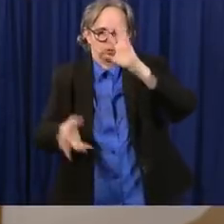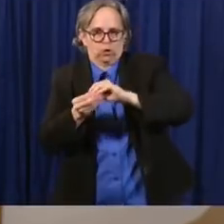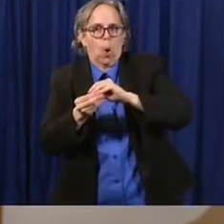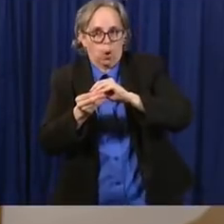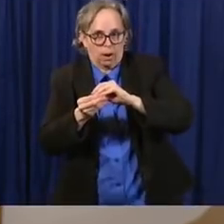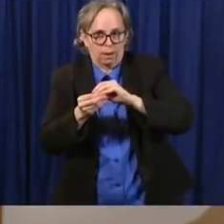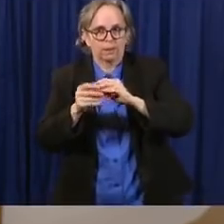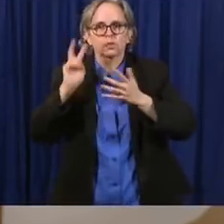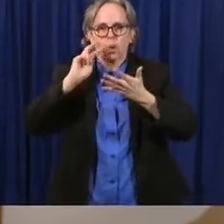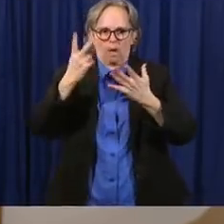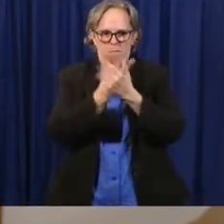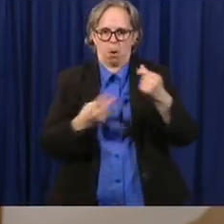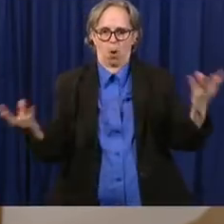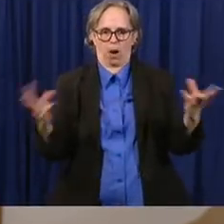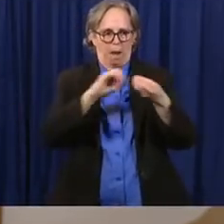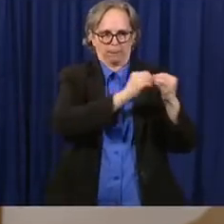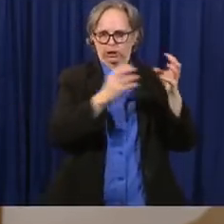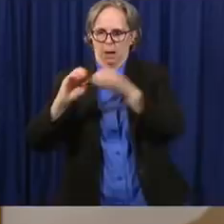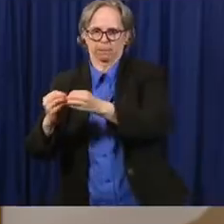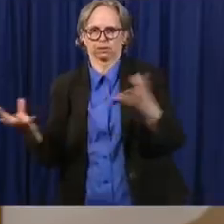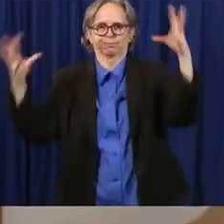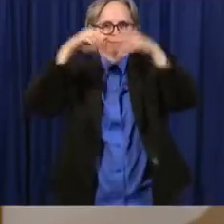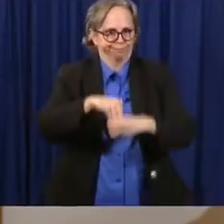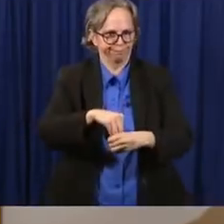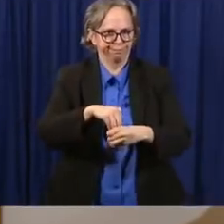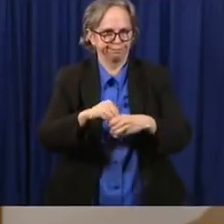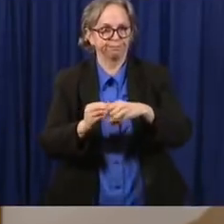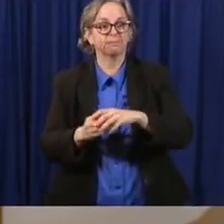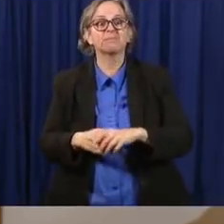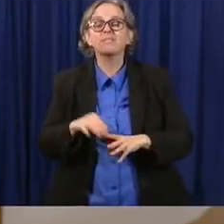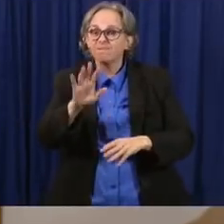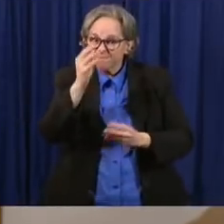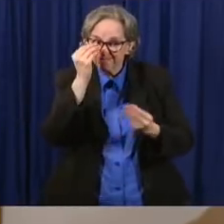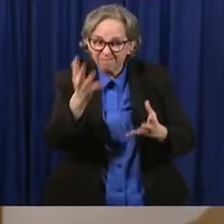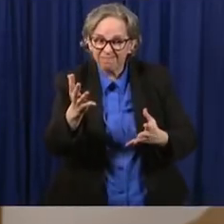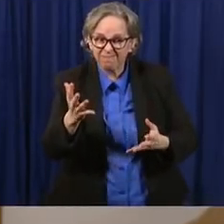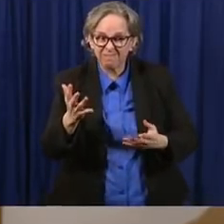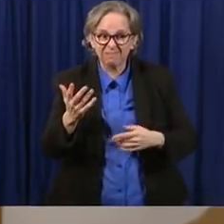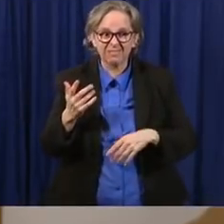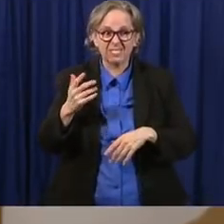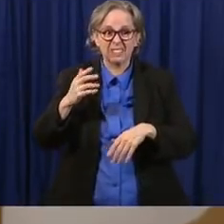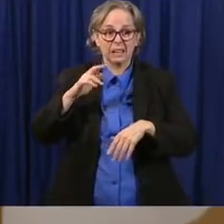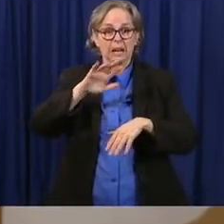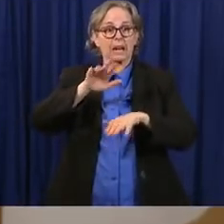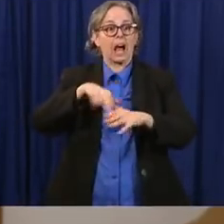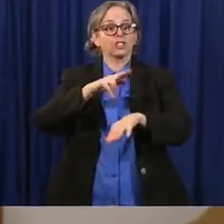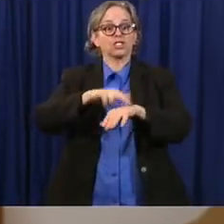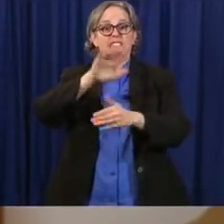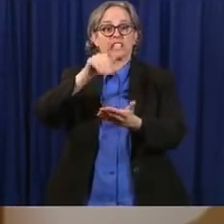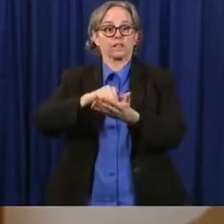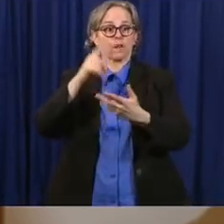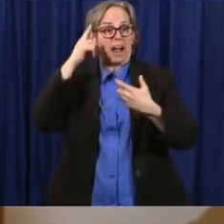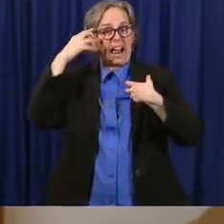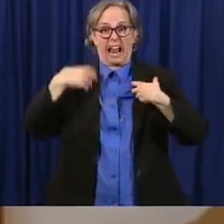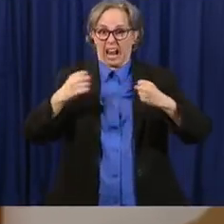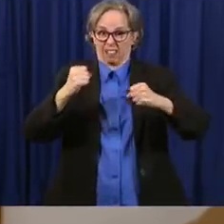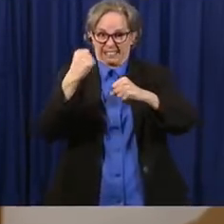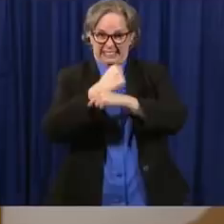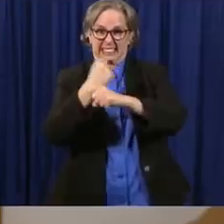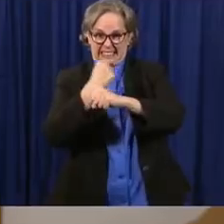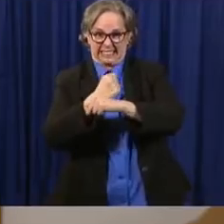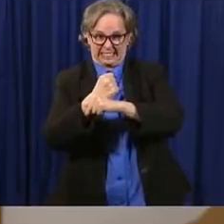By the way, the National Center for Health Statistics, which is part of the Centers for Disease Control, in their death reporting